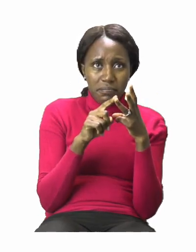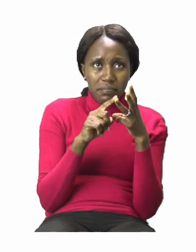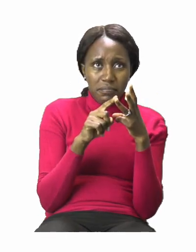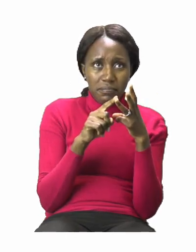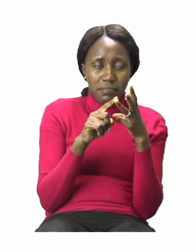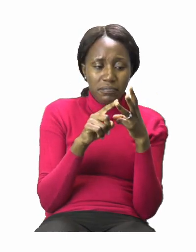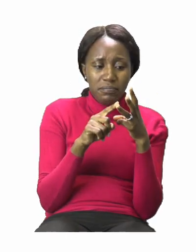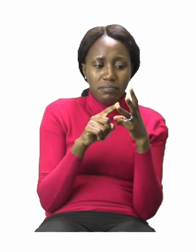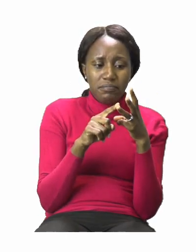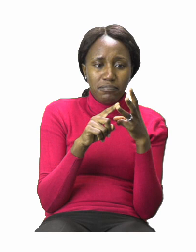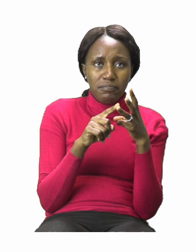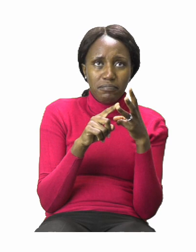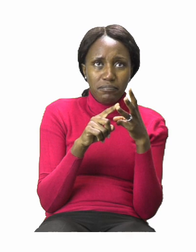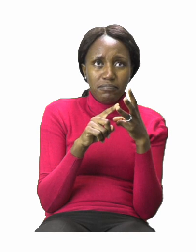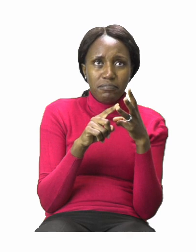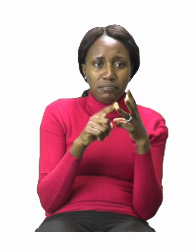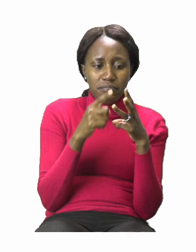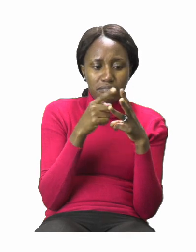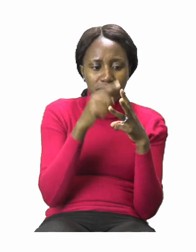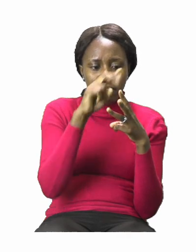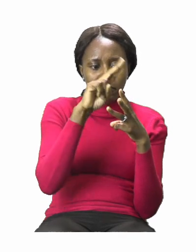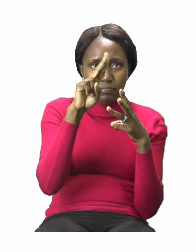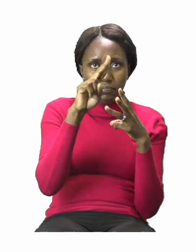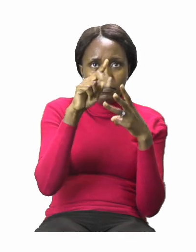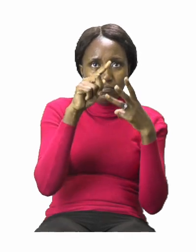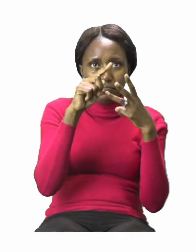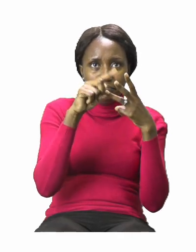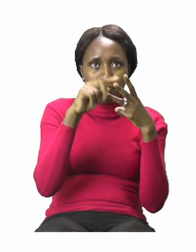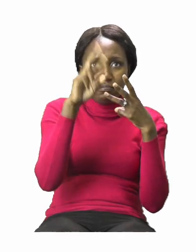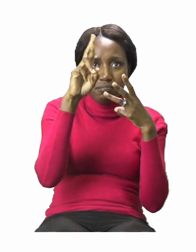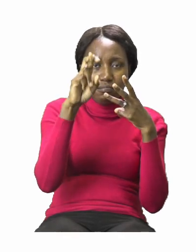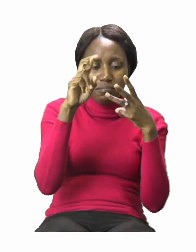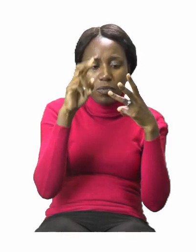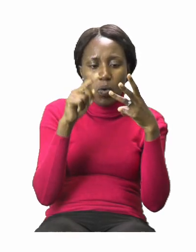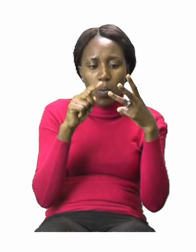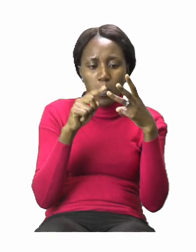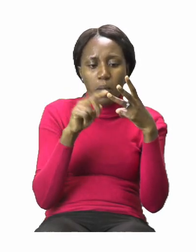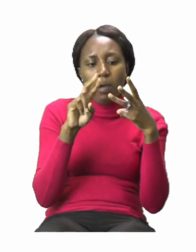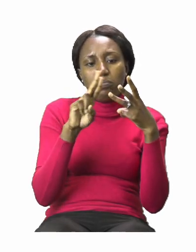Hans. And then we're going to move to the last pig.